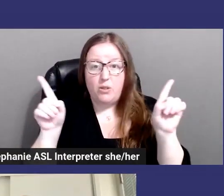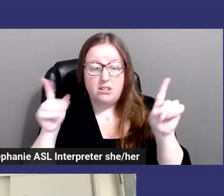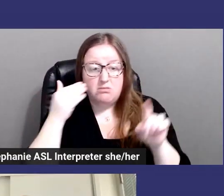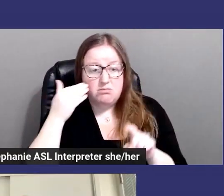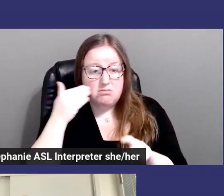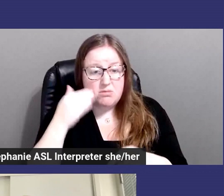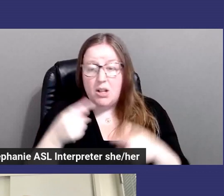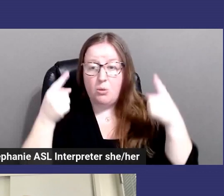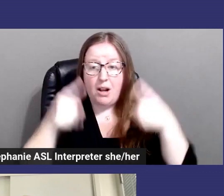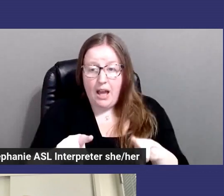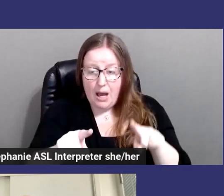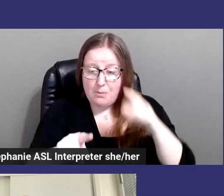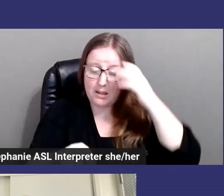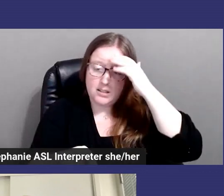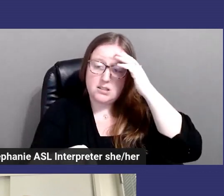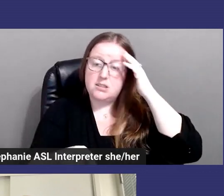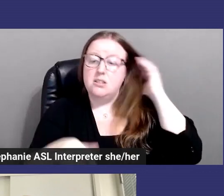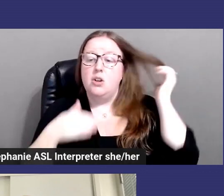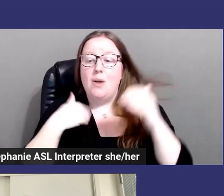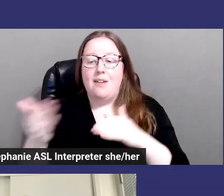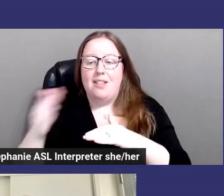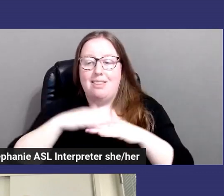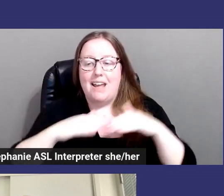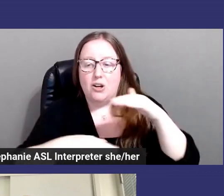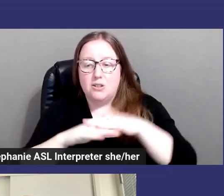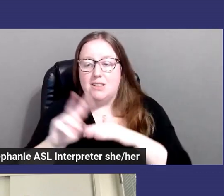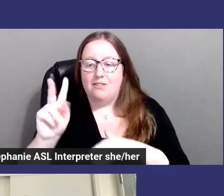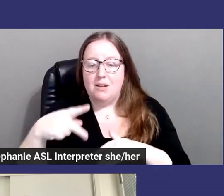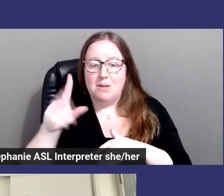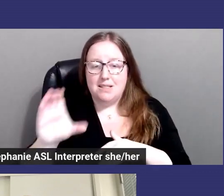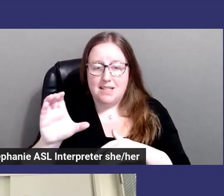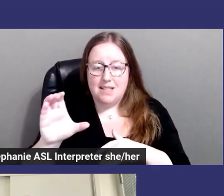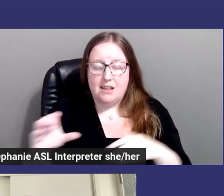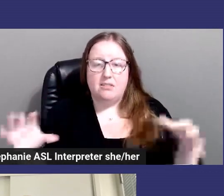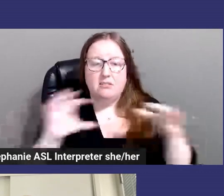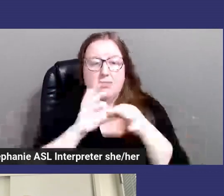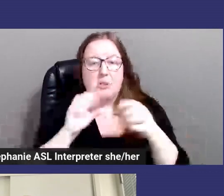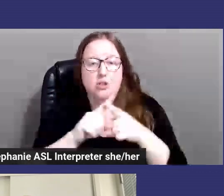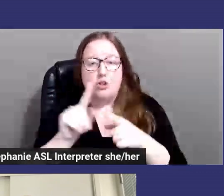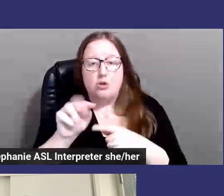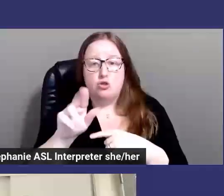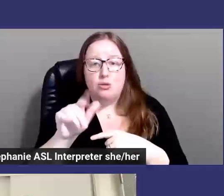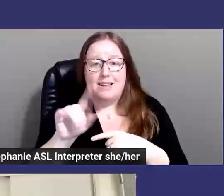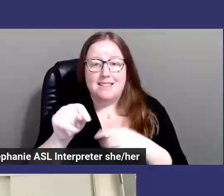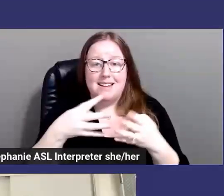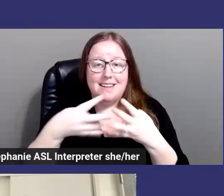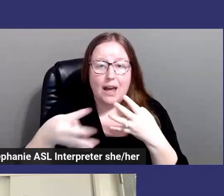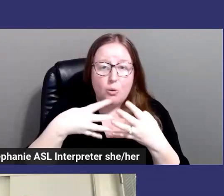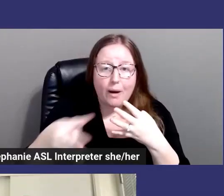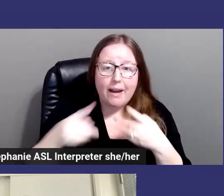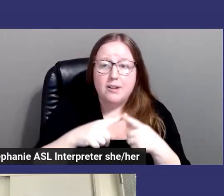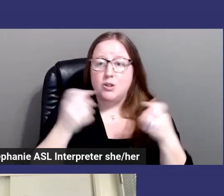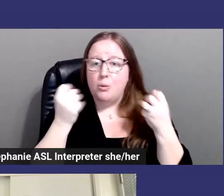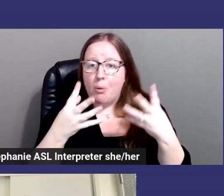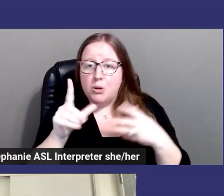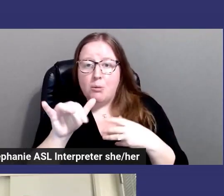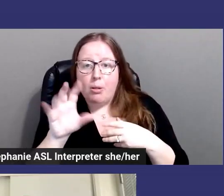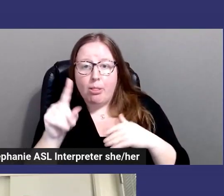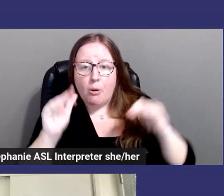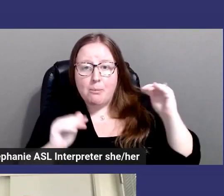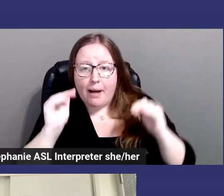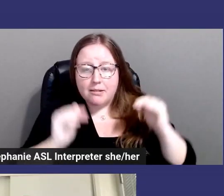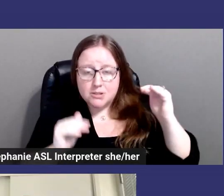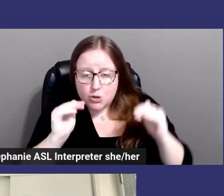And what happens is you've got like these layers of VPCs hooked up with transit gateways, hooked up through multiple load balancers,